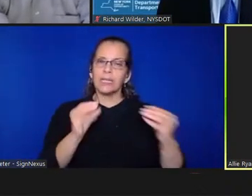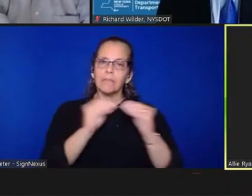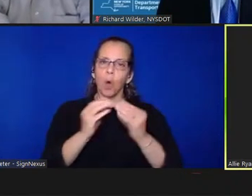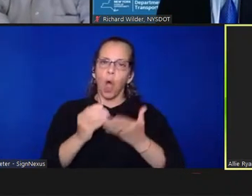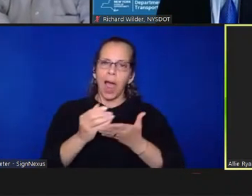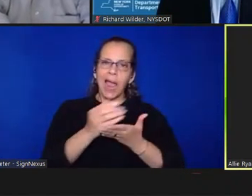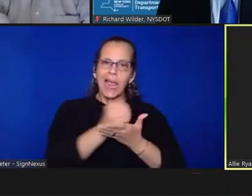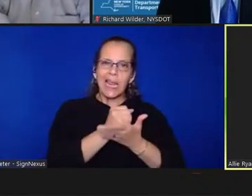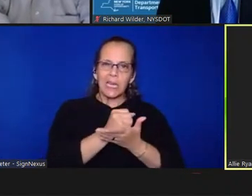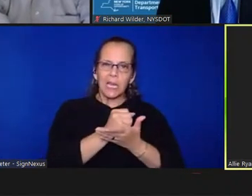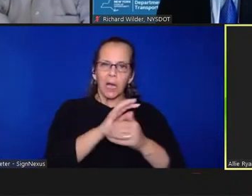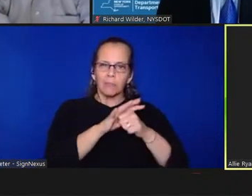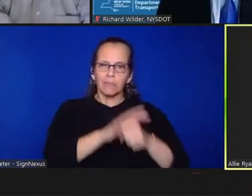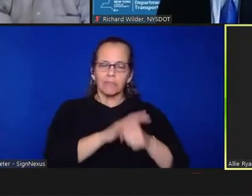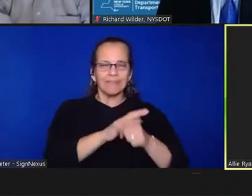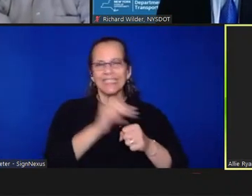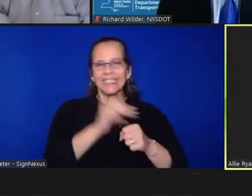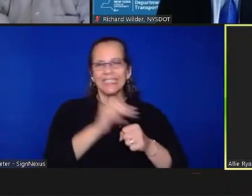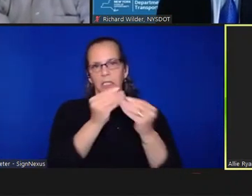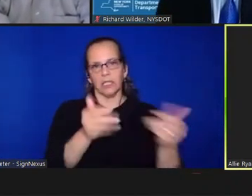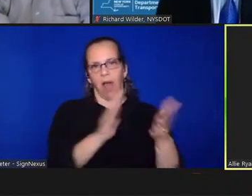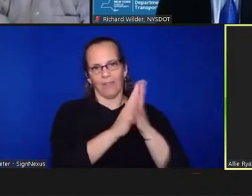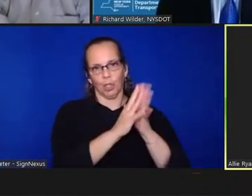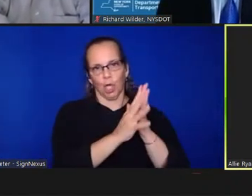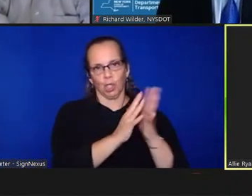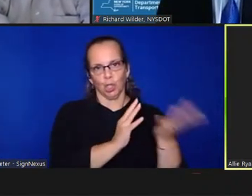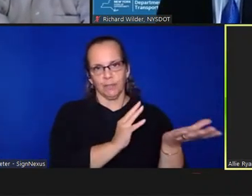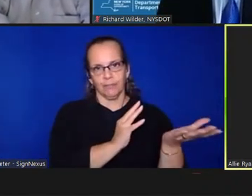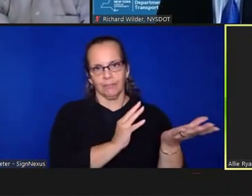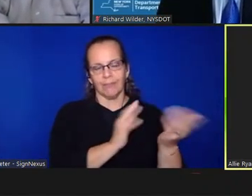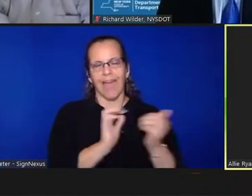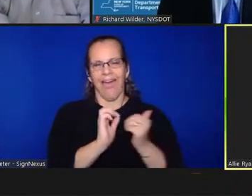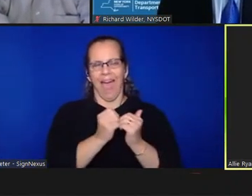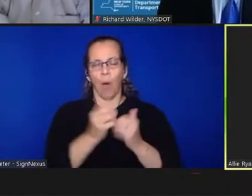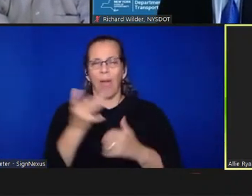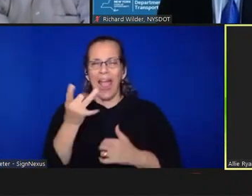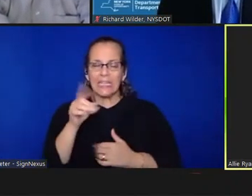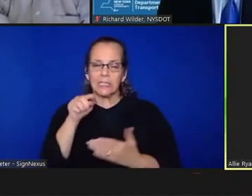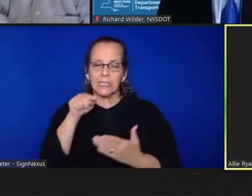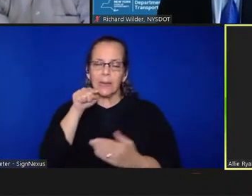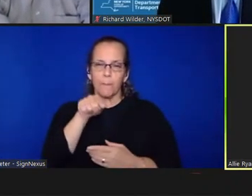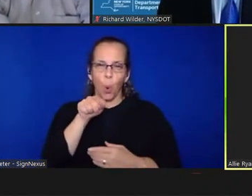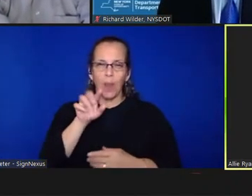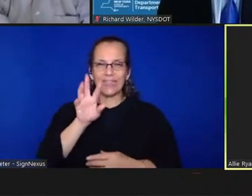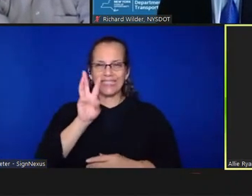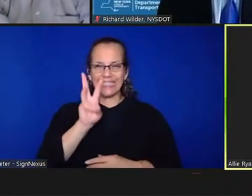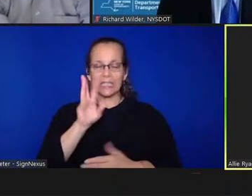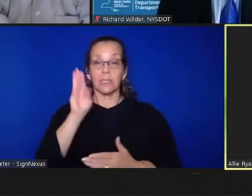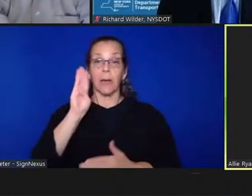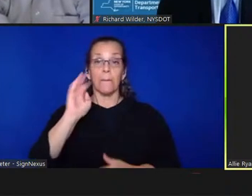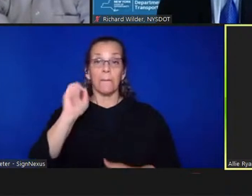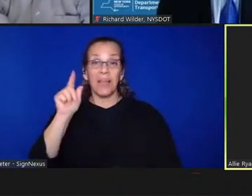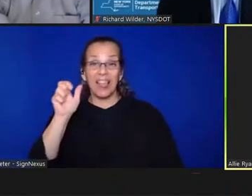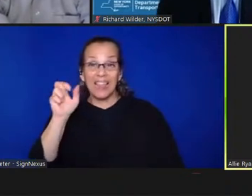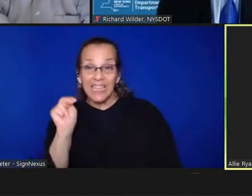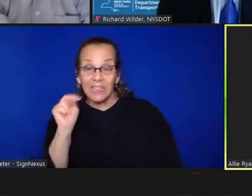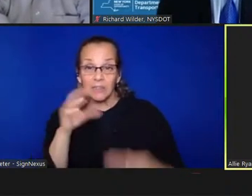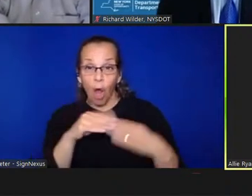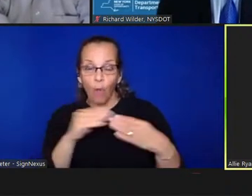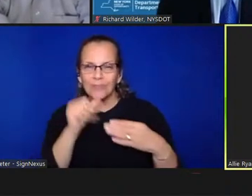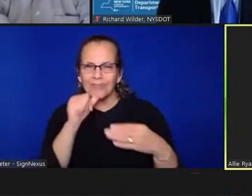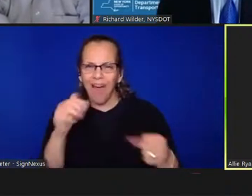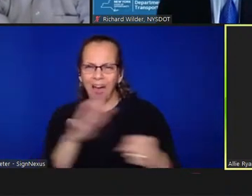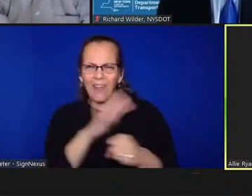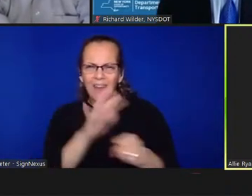not solving congestion how is 18.6 billion dollars not enough to run the MTA